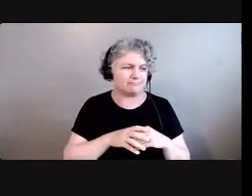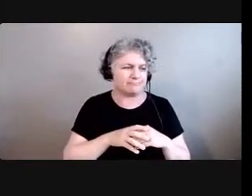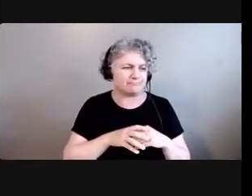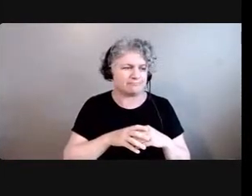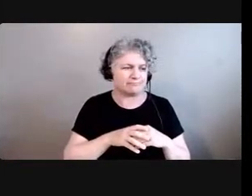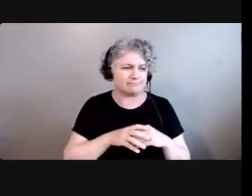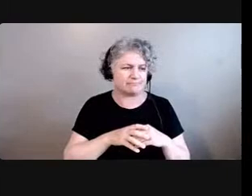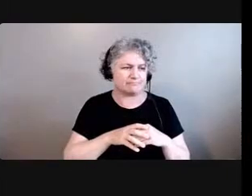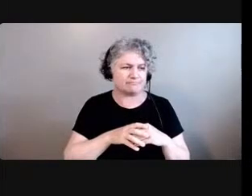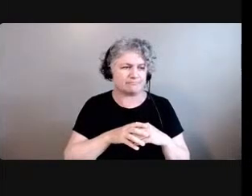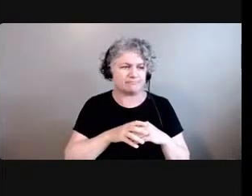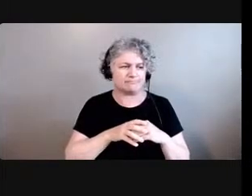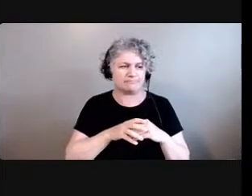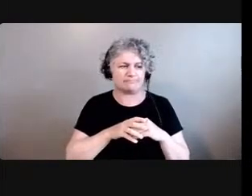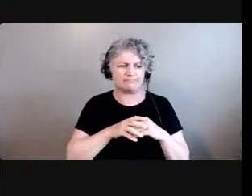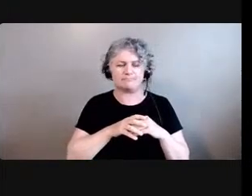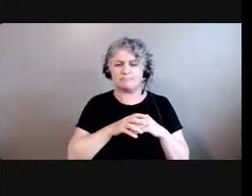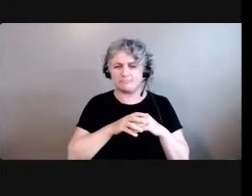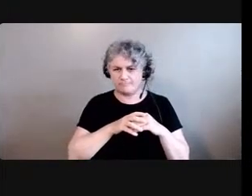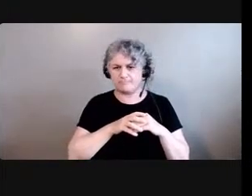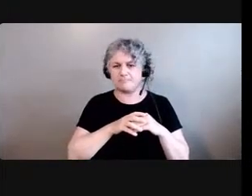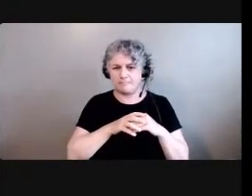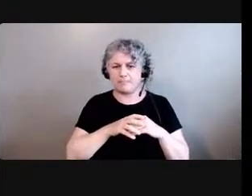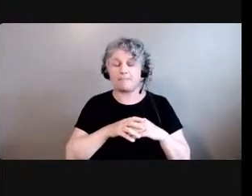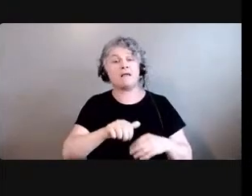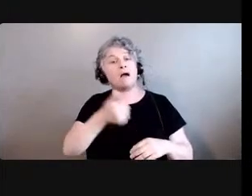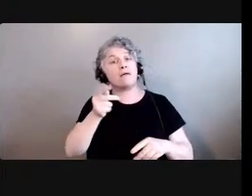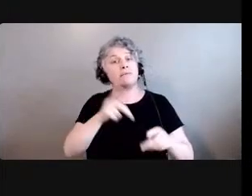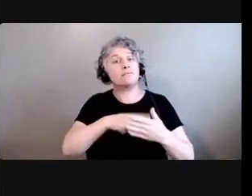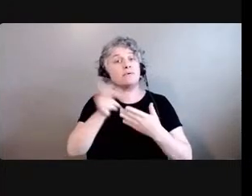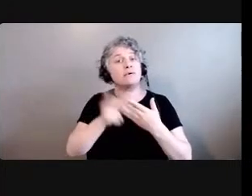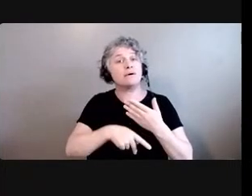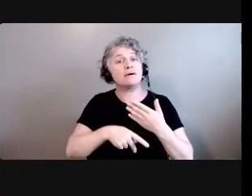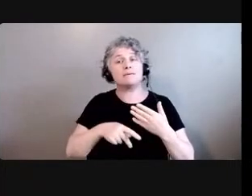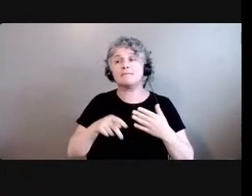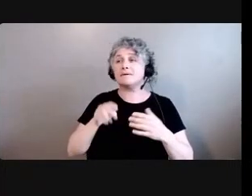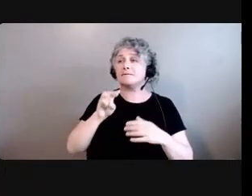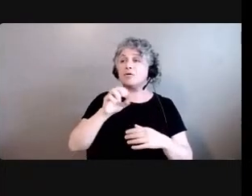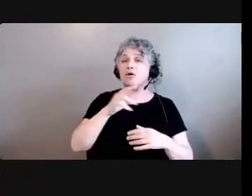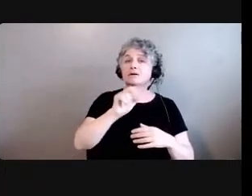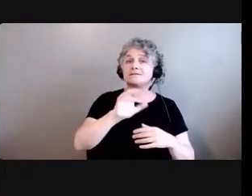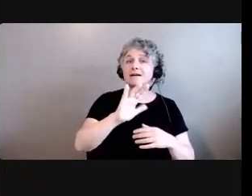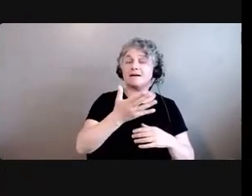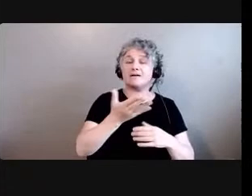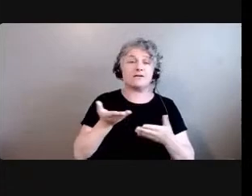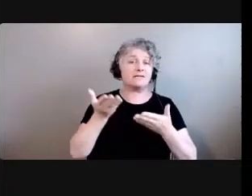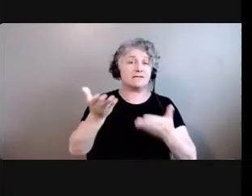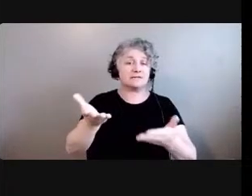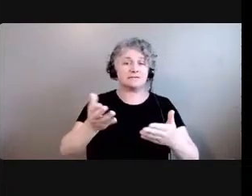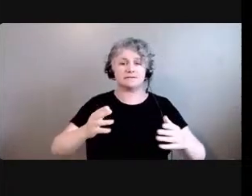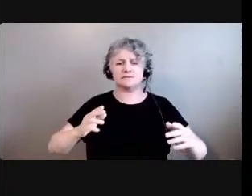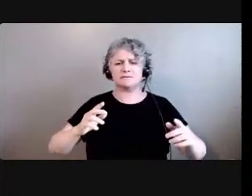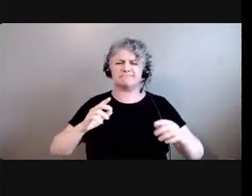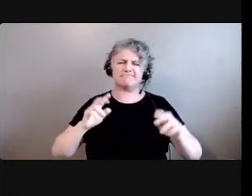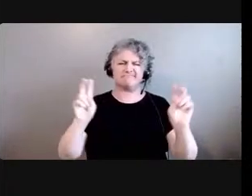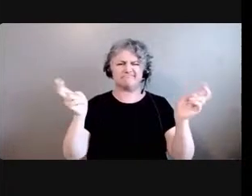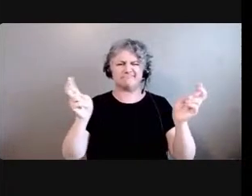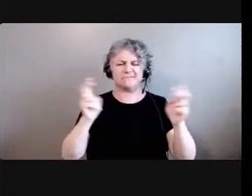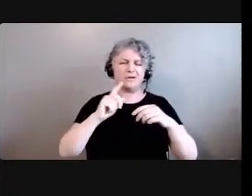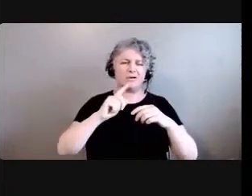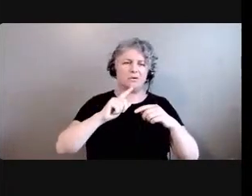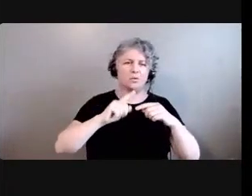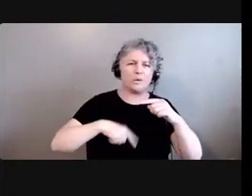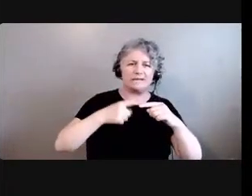So the other program that Montech offers to get people outside is called Wheels Across Montana. This was launched